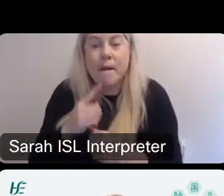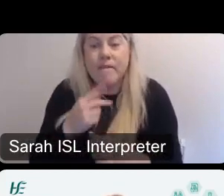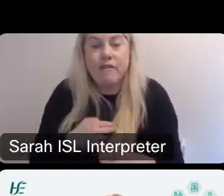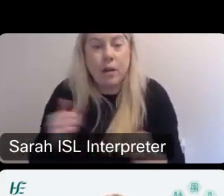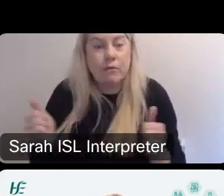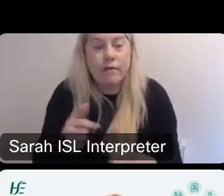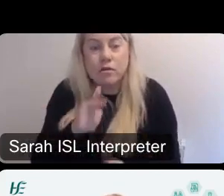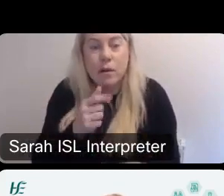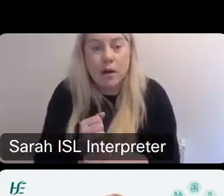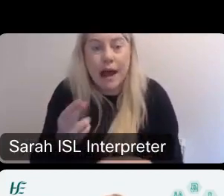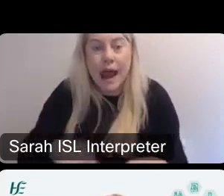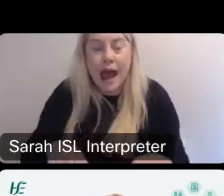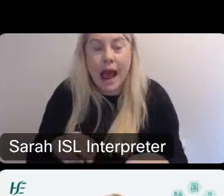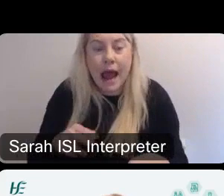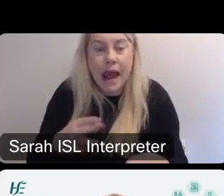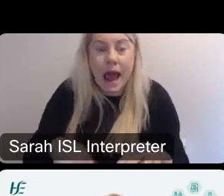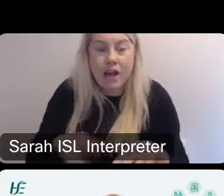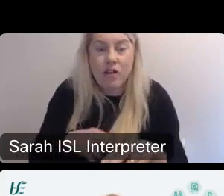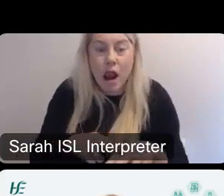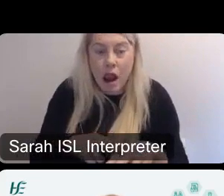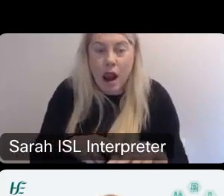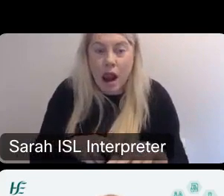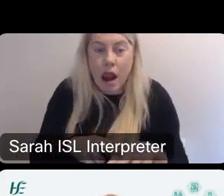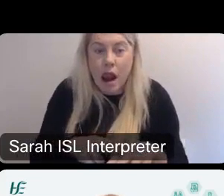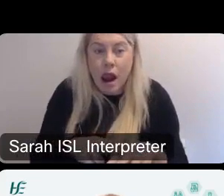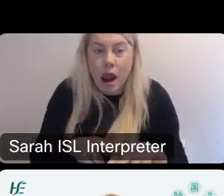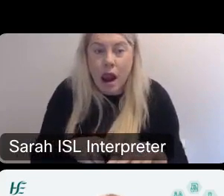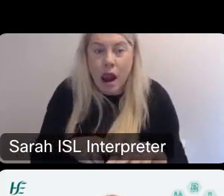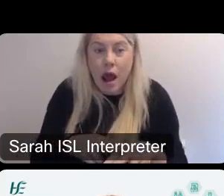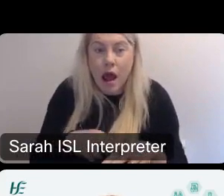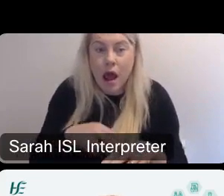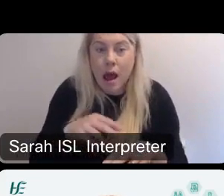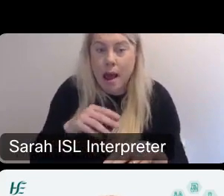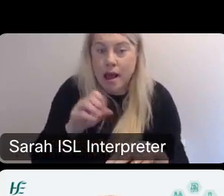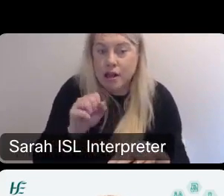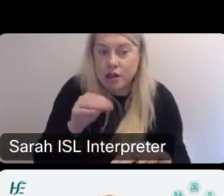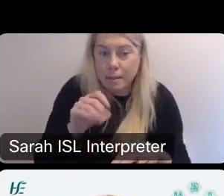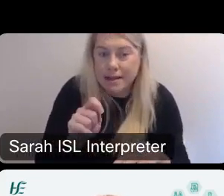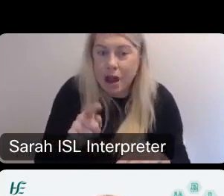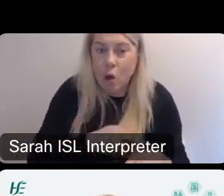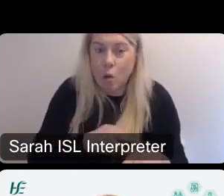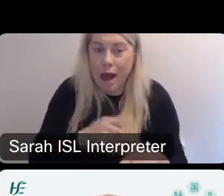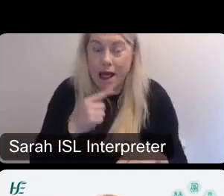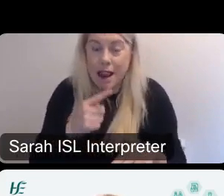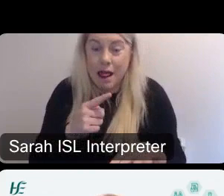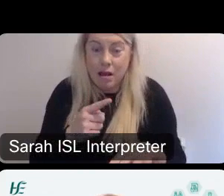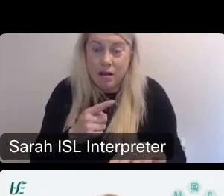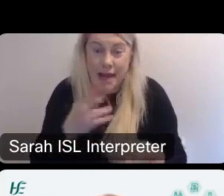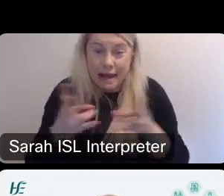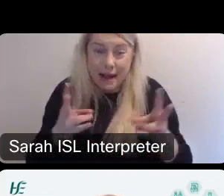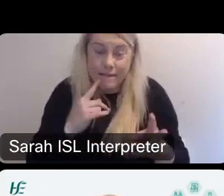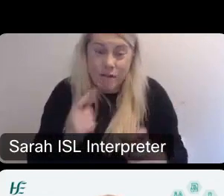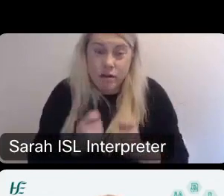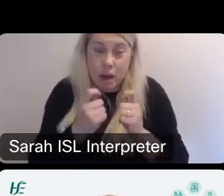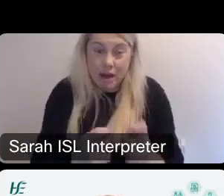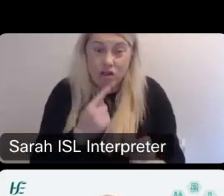the National Sepsis Summit, which is calling for abstract submissions. The deadline for submissions is the 5th of